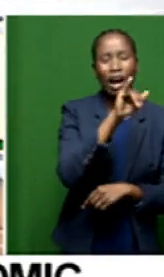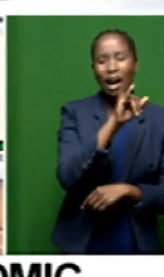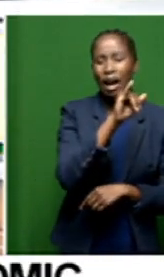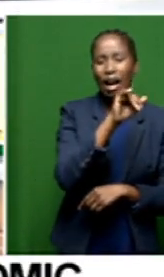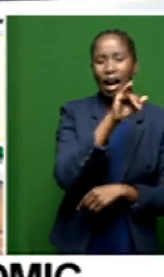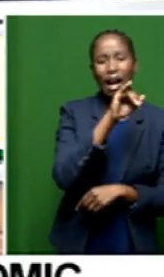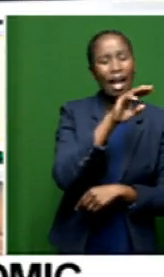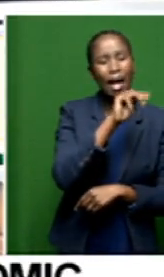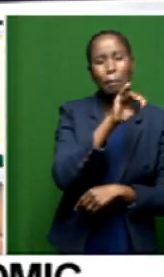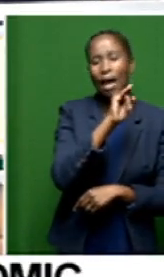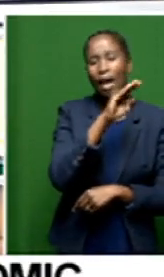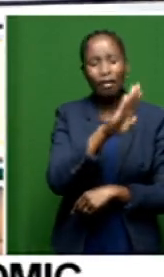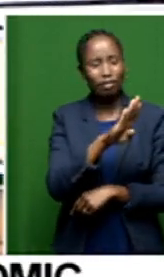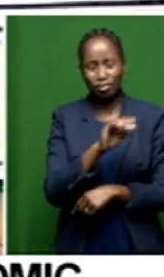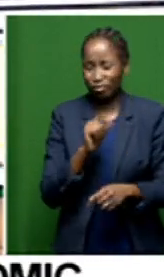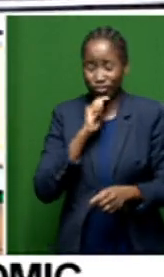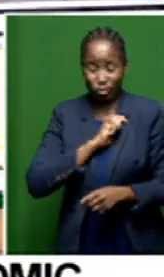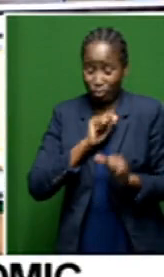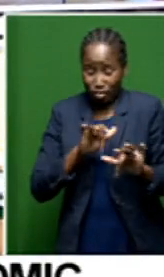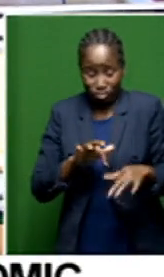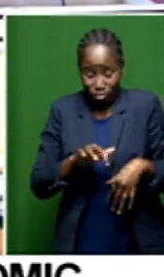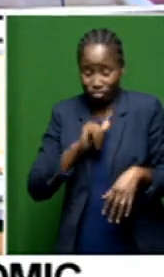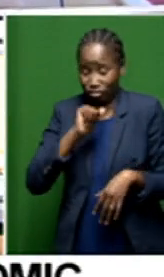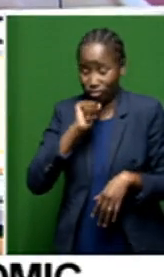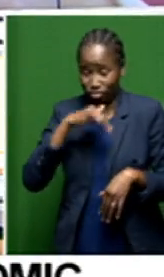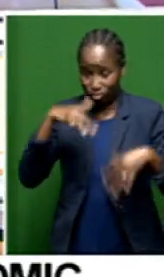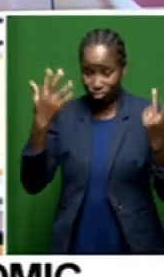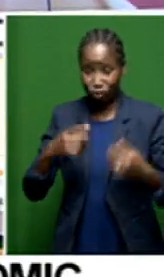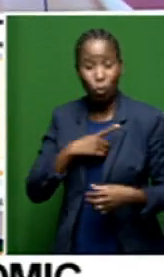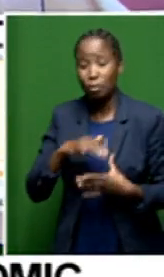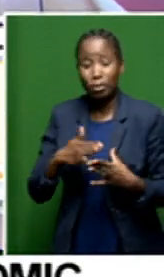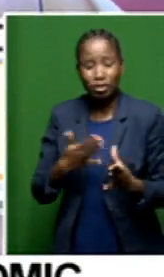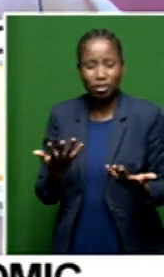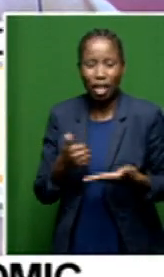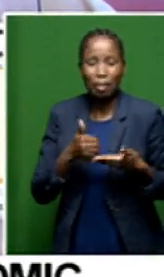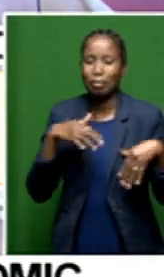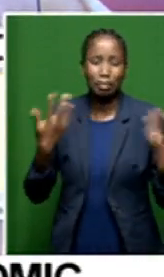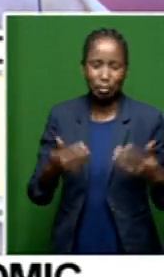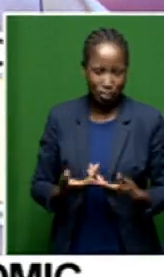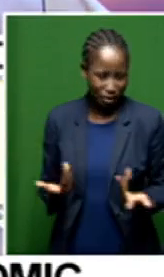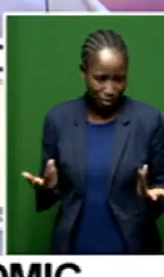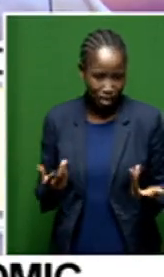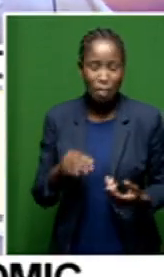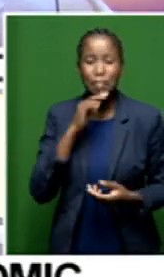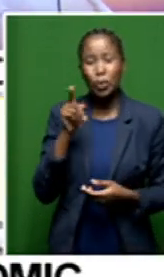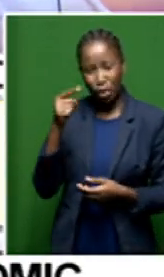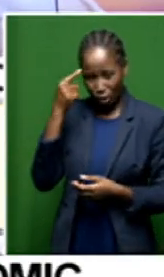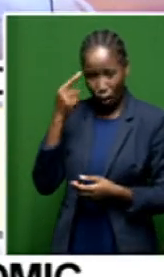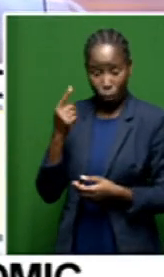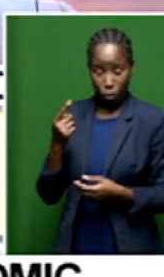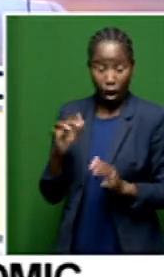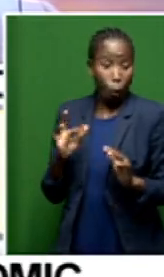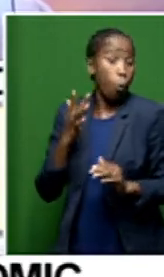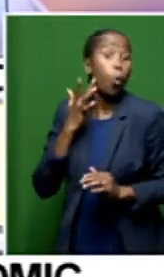people. Hungry stomachs is what matters to people, and the lack of service delivery. So, when do we start getting around